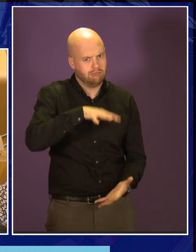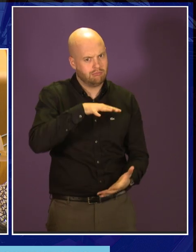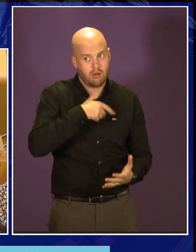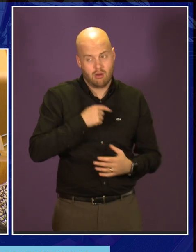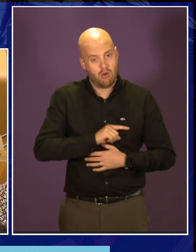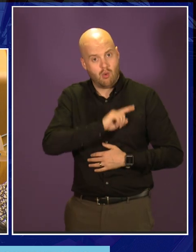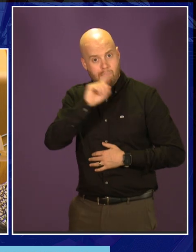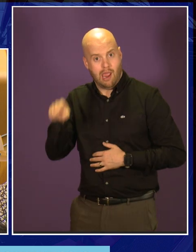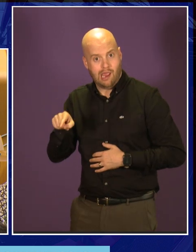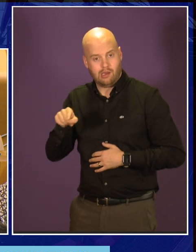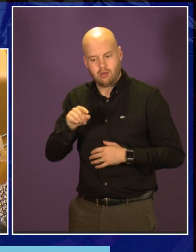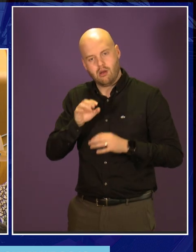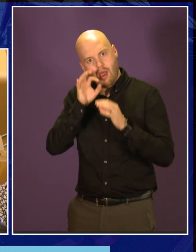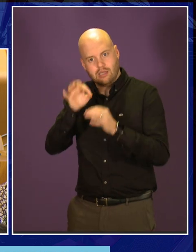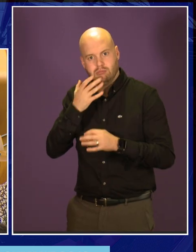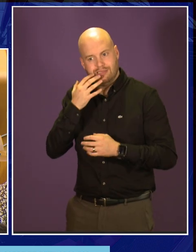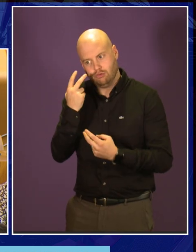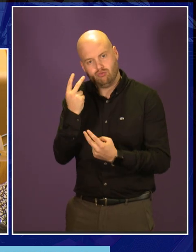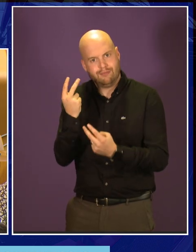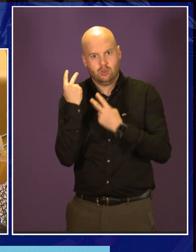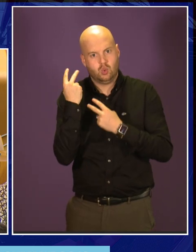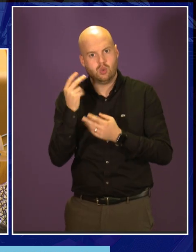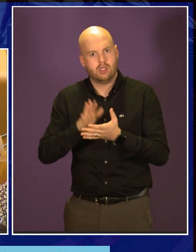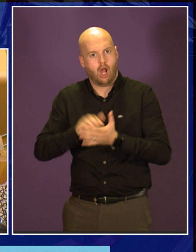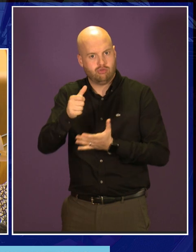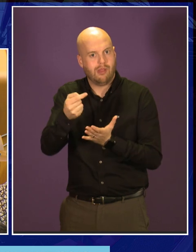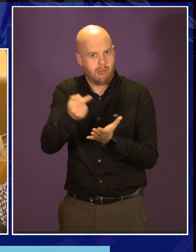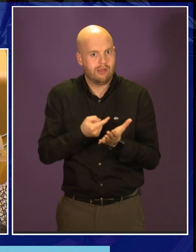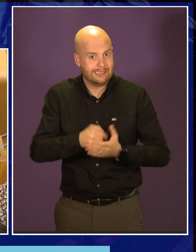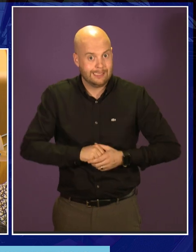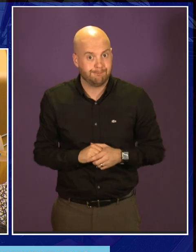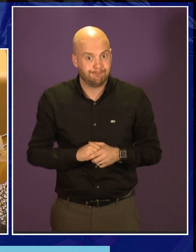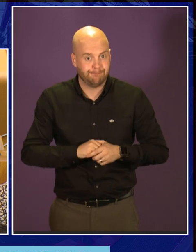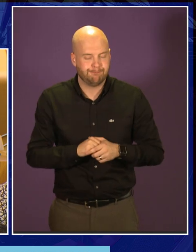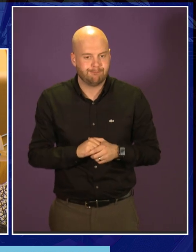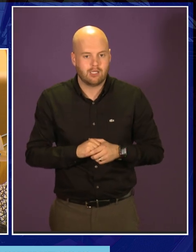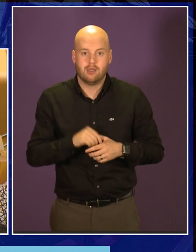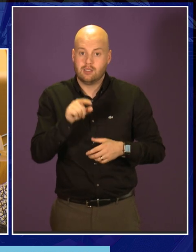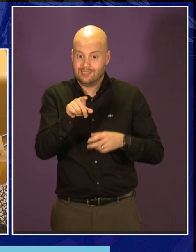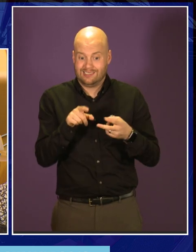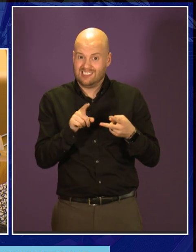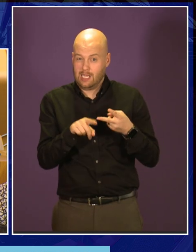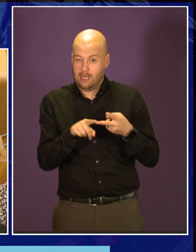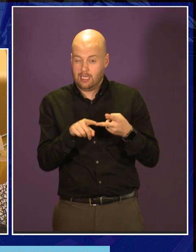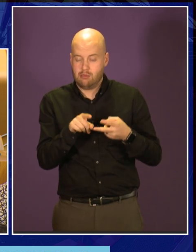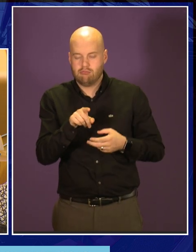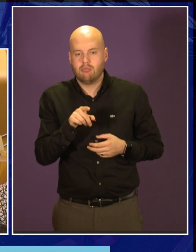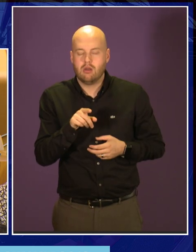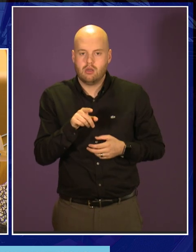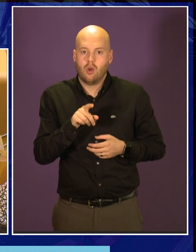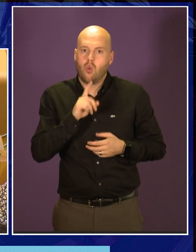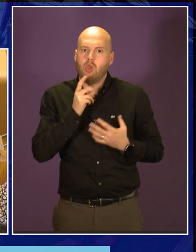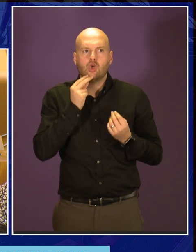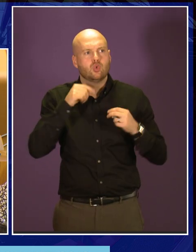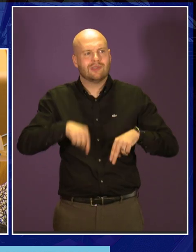new cultural policy. And secondly, we're going to use this in terms of how do we try